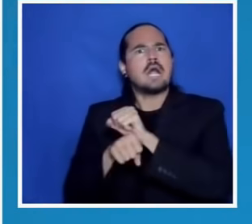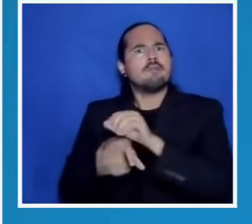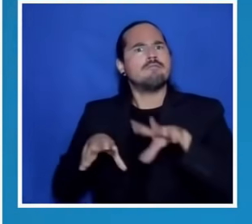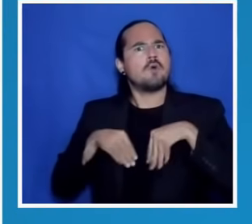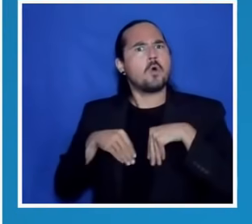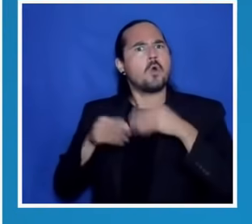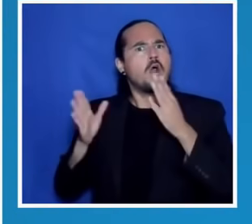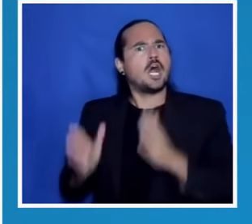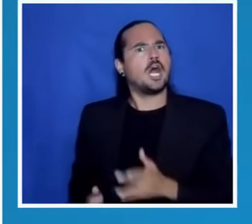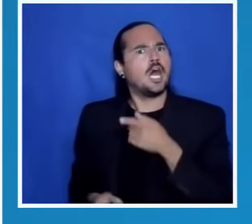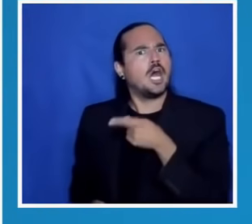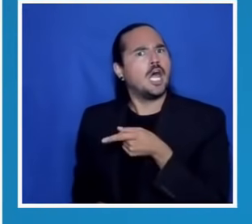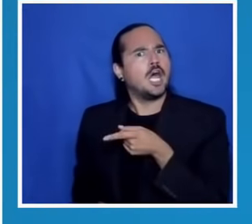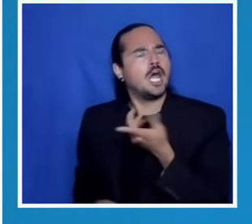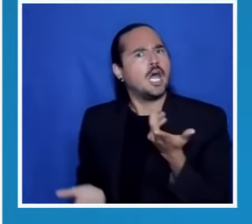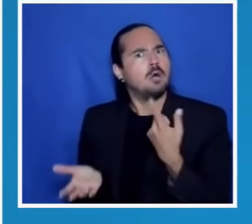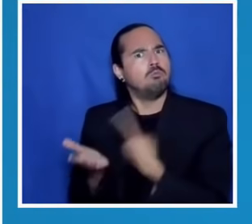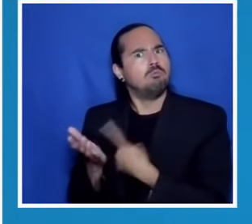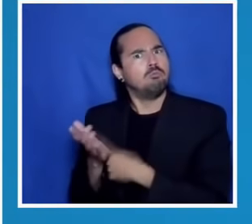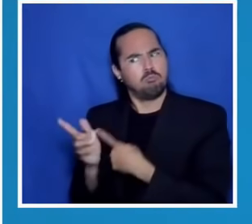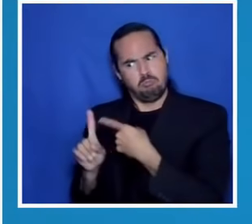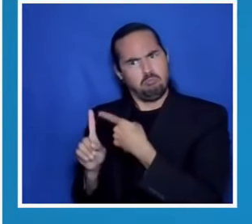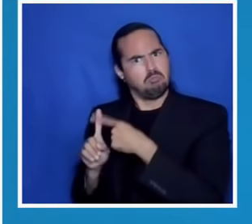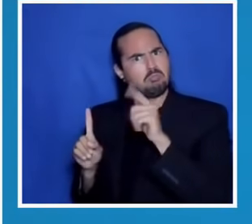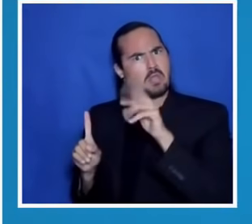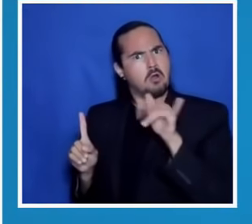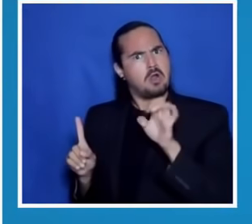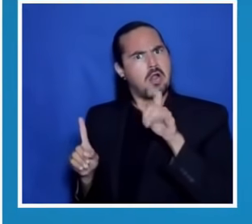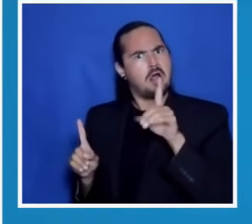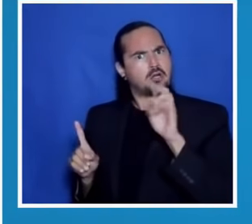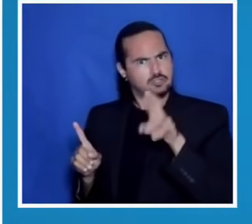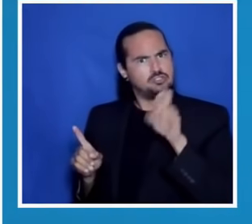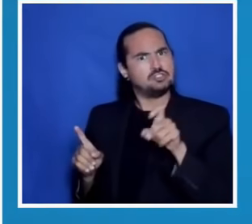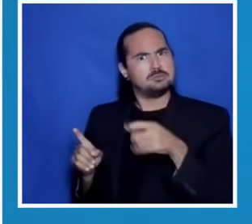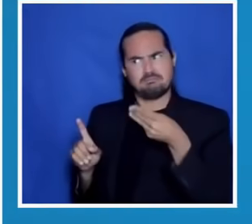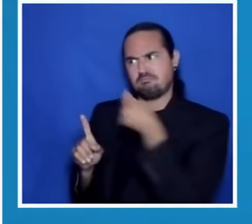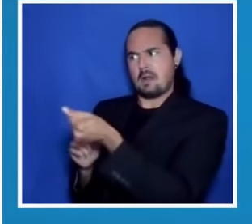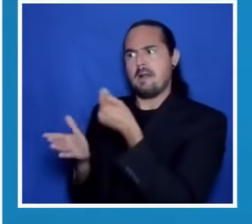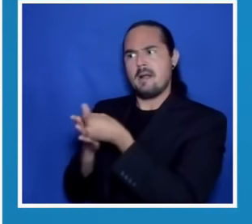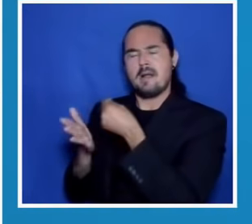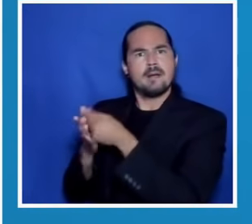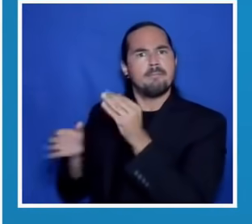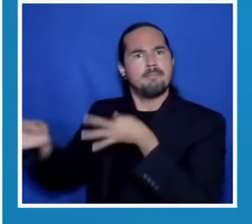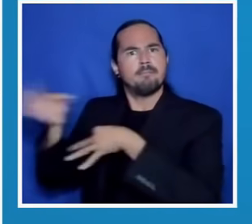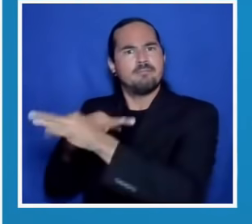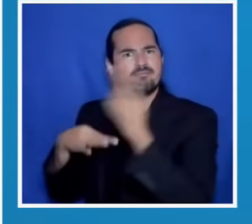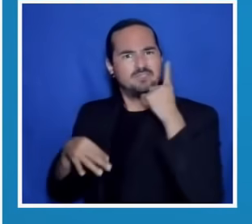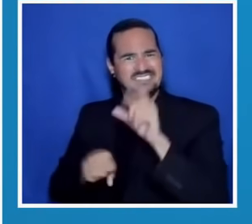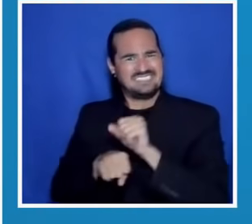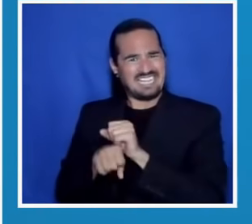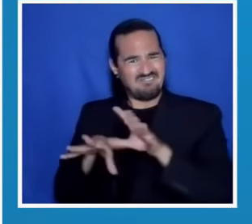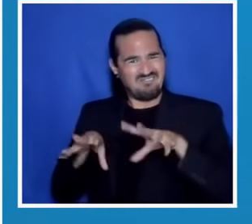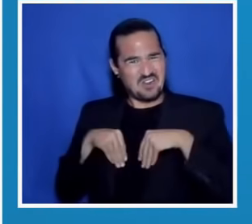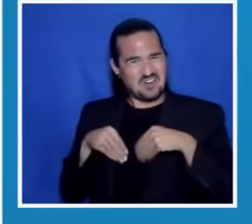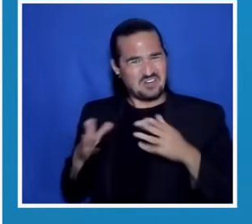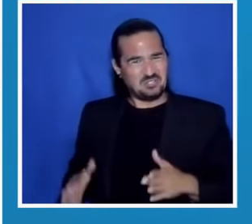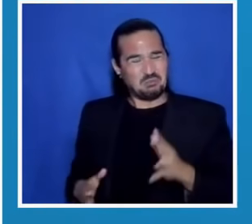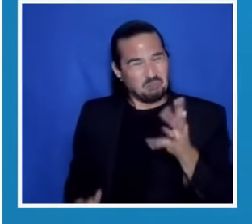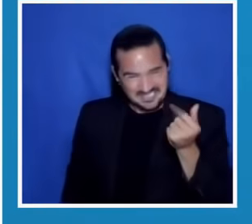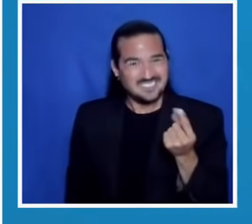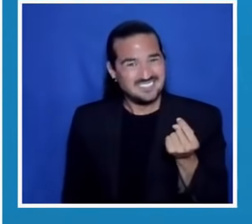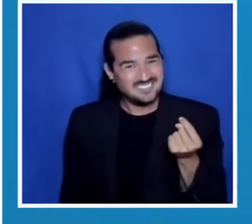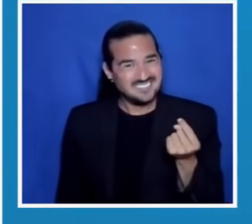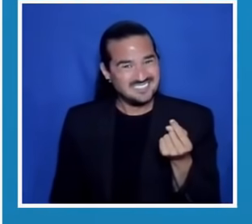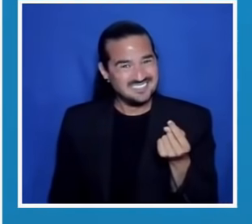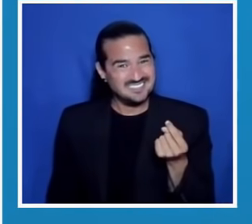This is 2021, and a candidate for governor of the state of California said that. Does it surprise,